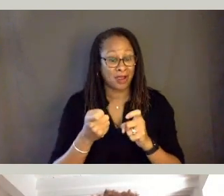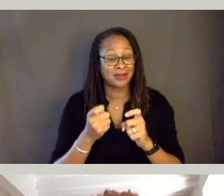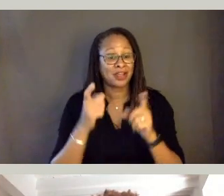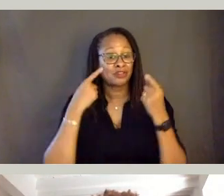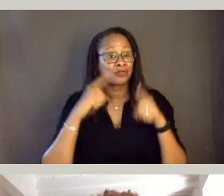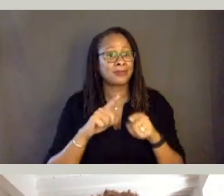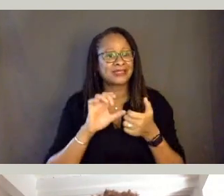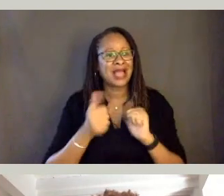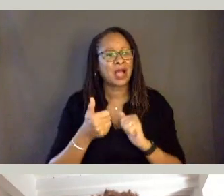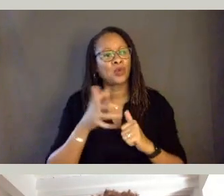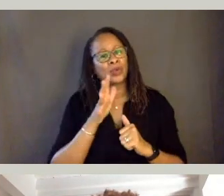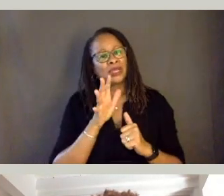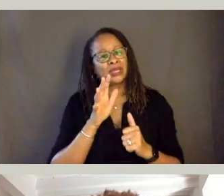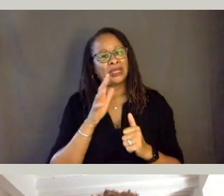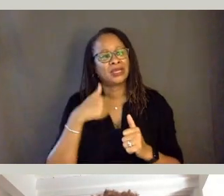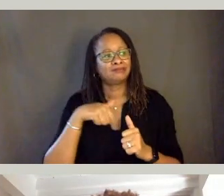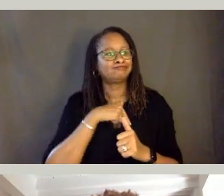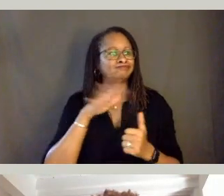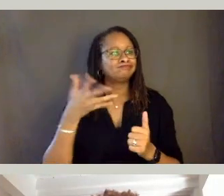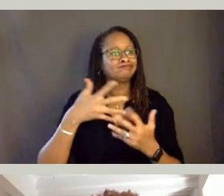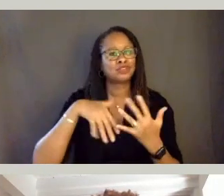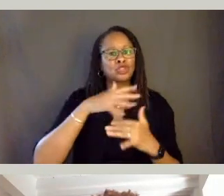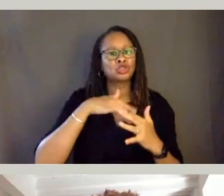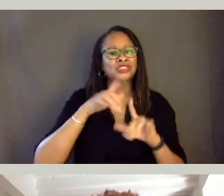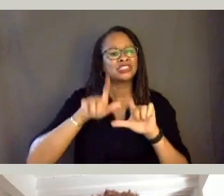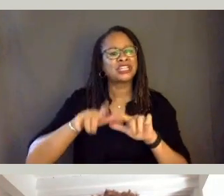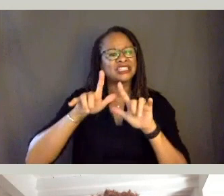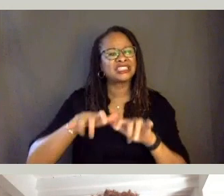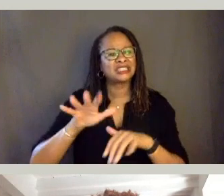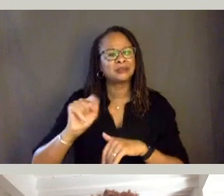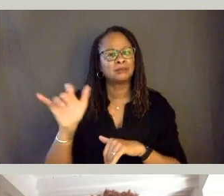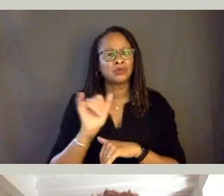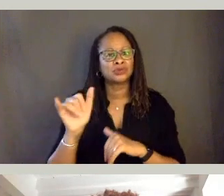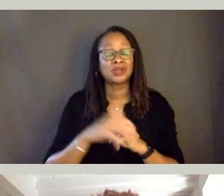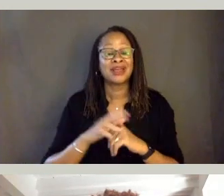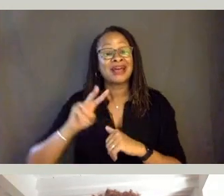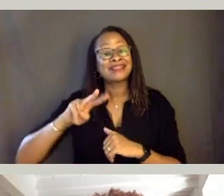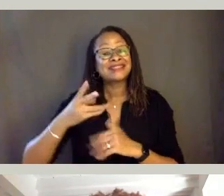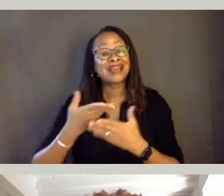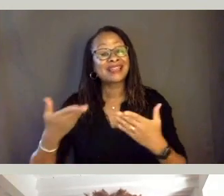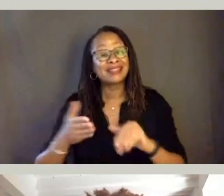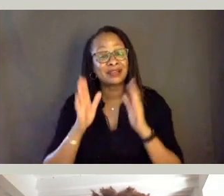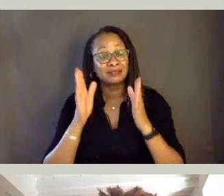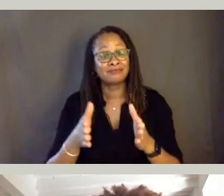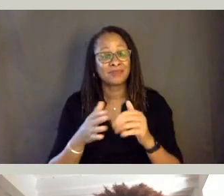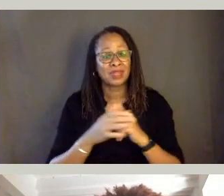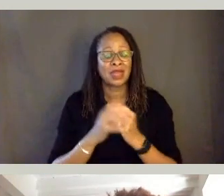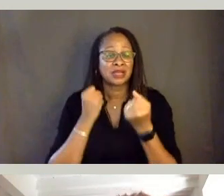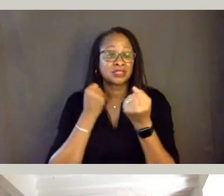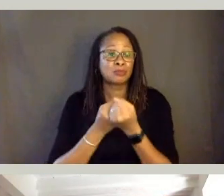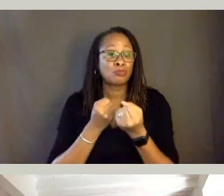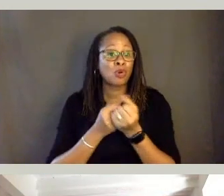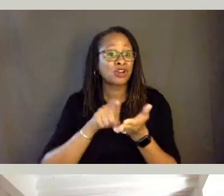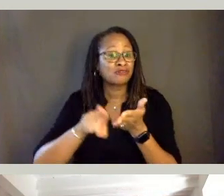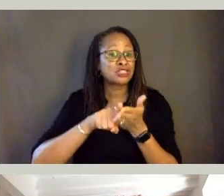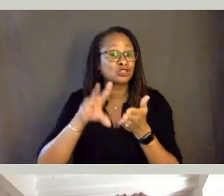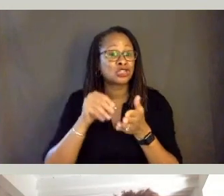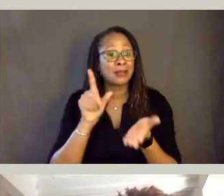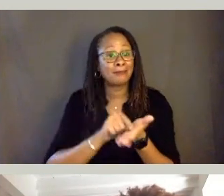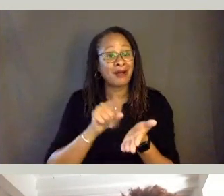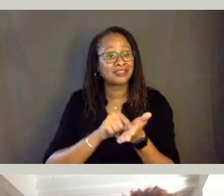know, the structure of our grant agreements and how we sort of like socialize that, test it out and socialize it. The second